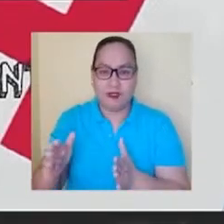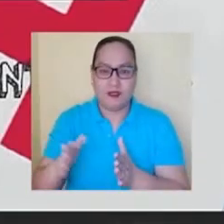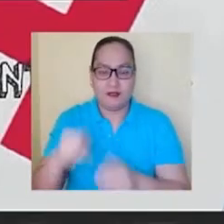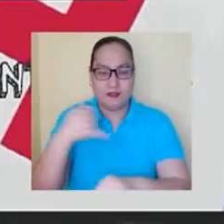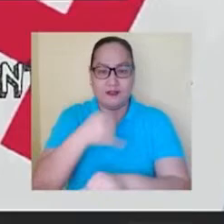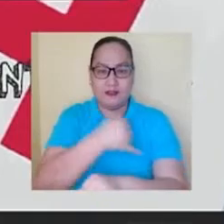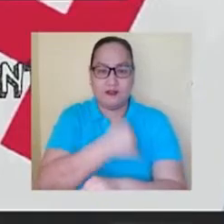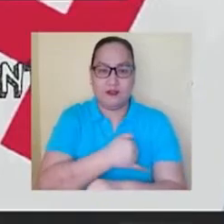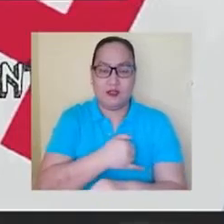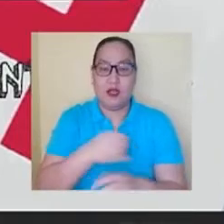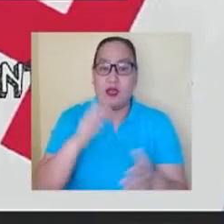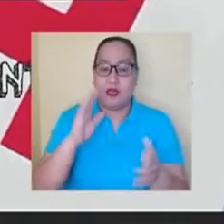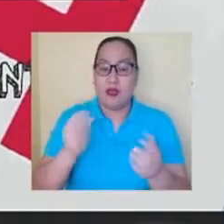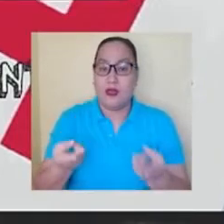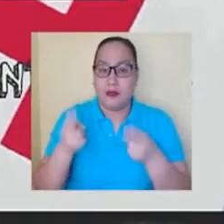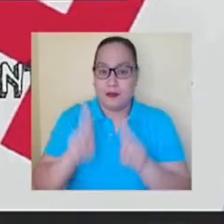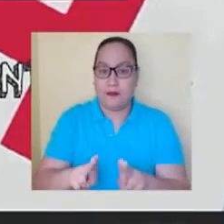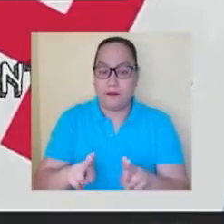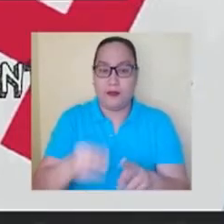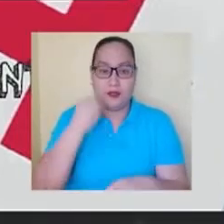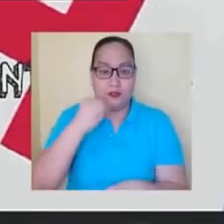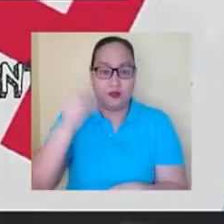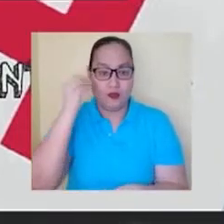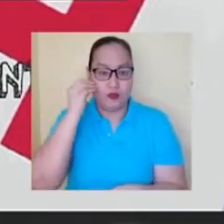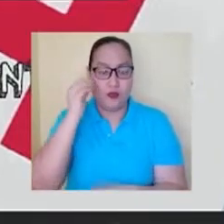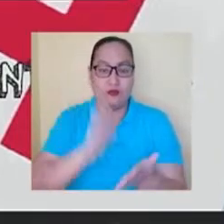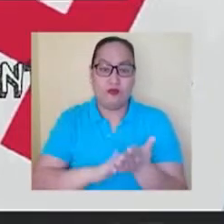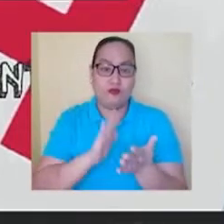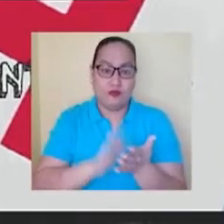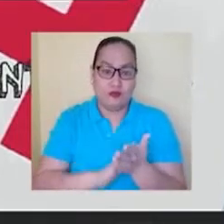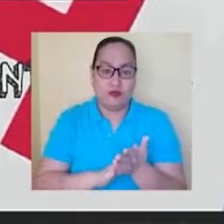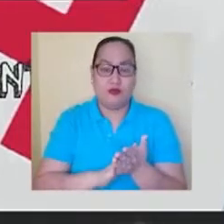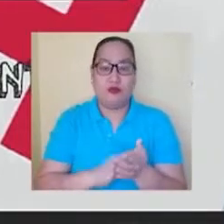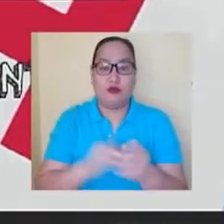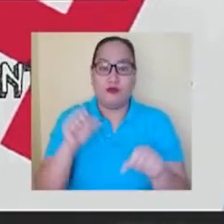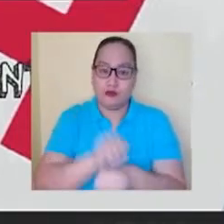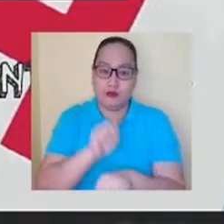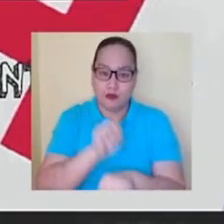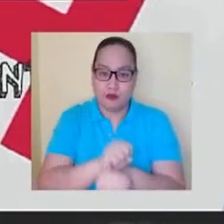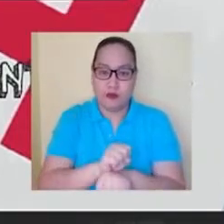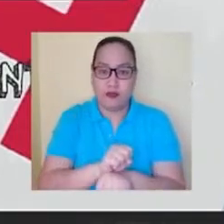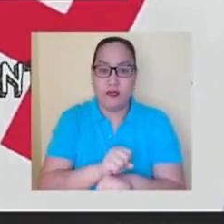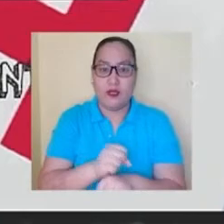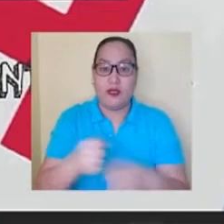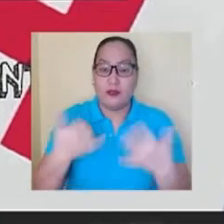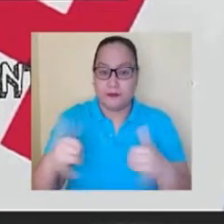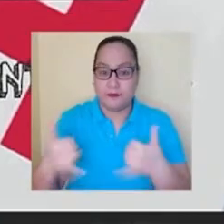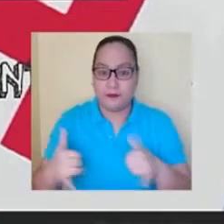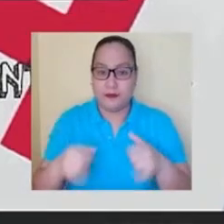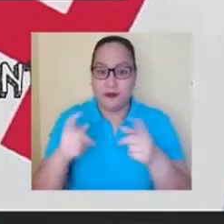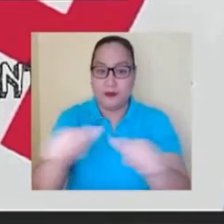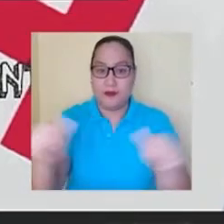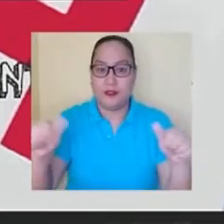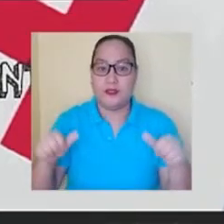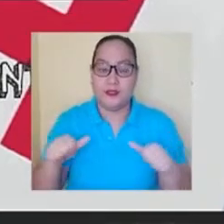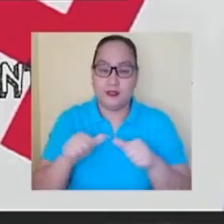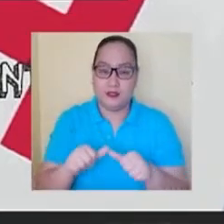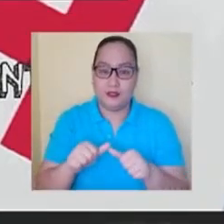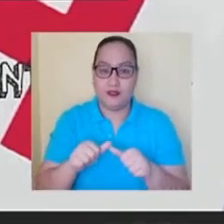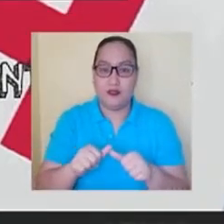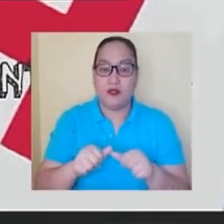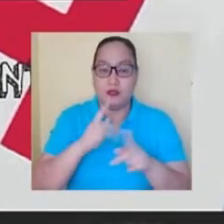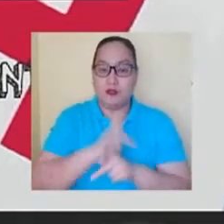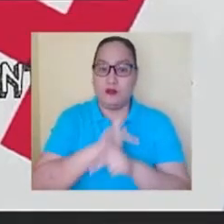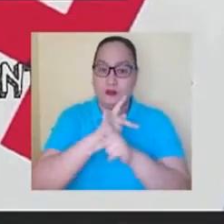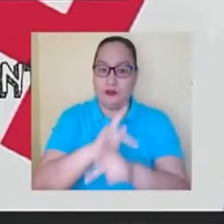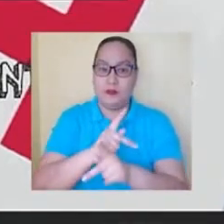home, school, work, and even in recreational areas. To prevent or reduce the risk of the